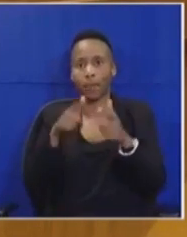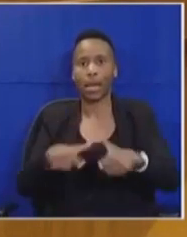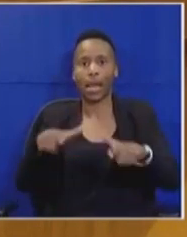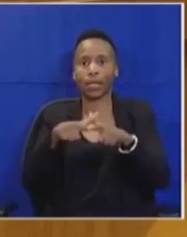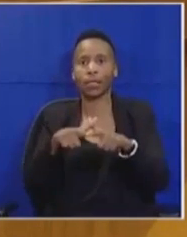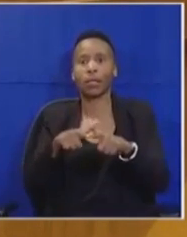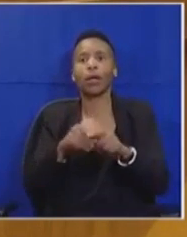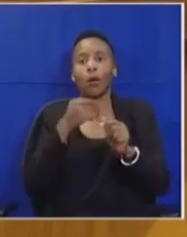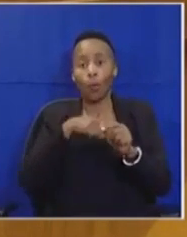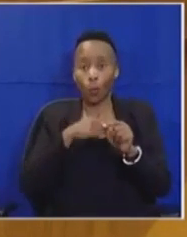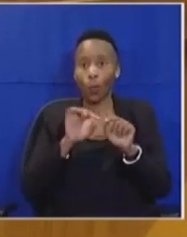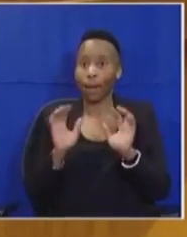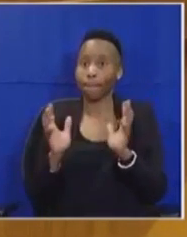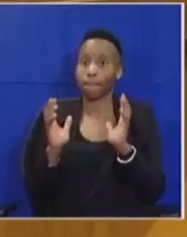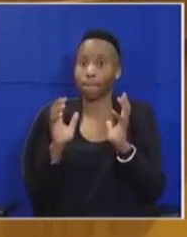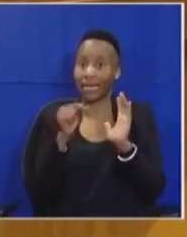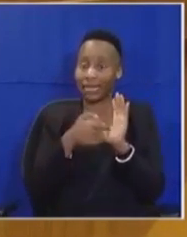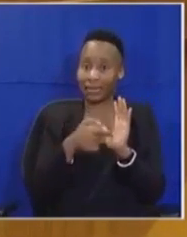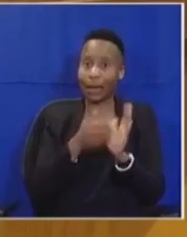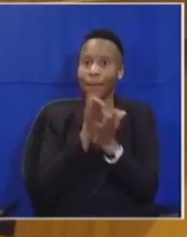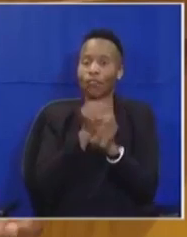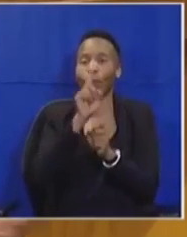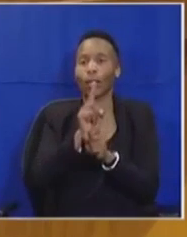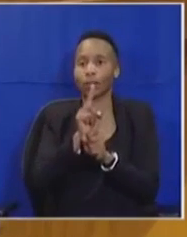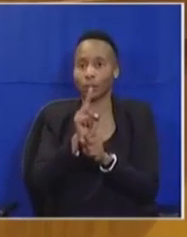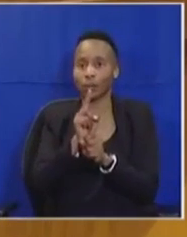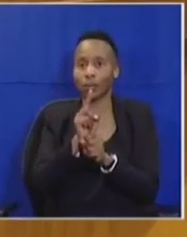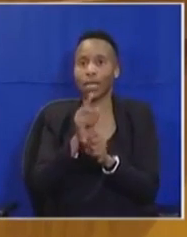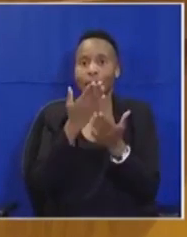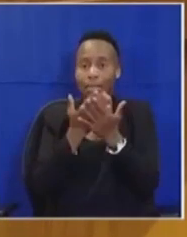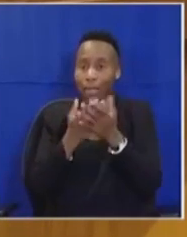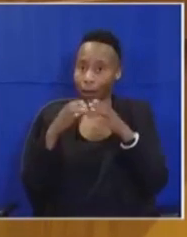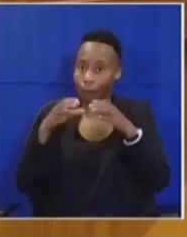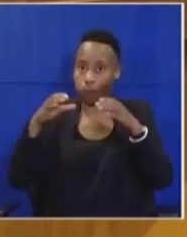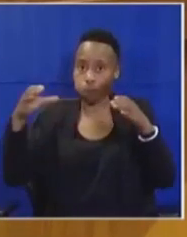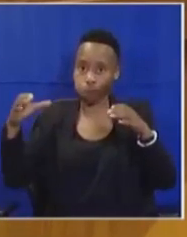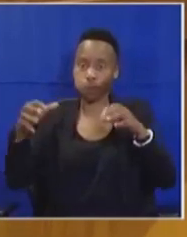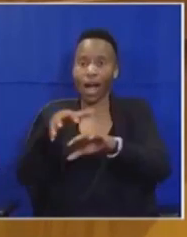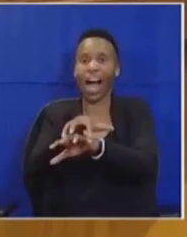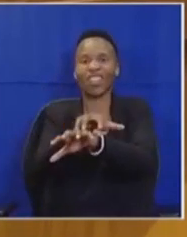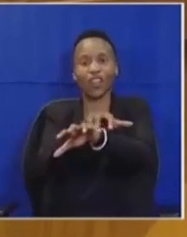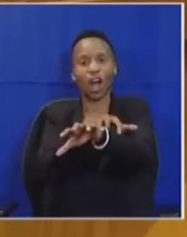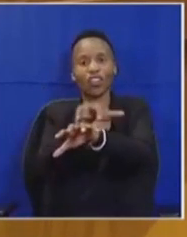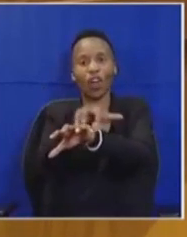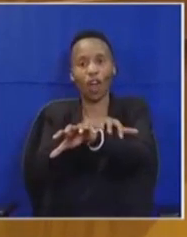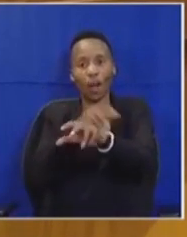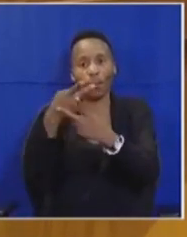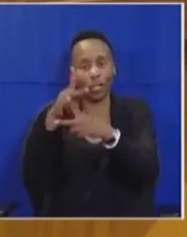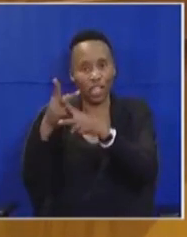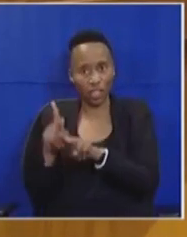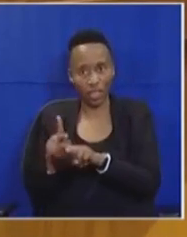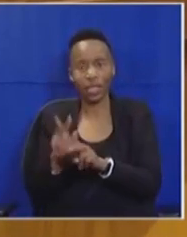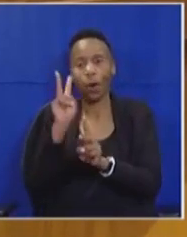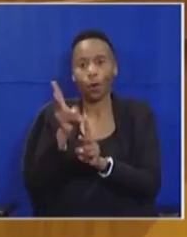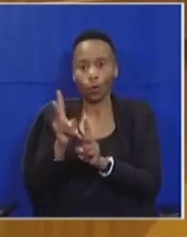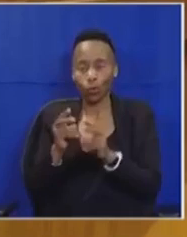embrace it, ensure that it's going to lead to increased agricultural production and it is going to inject growth in